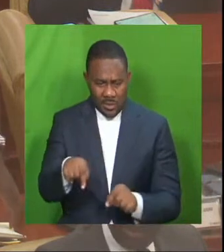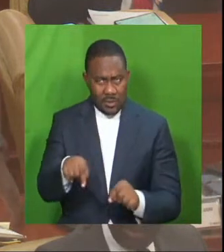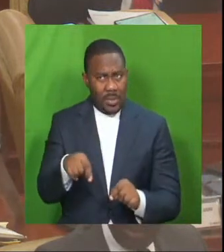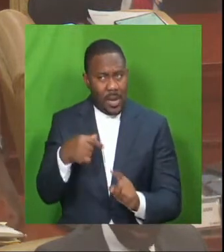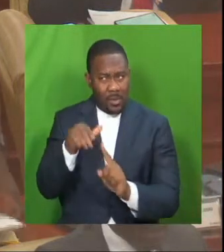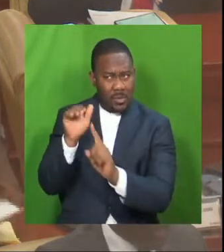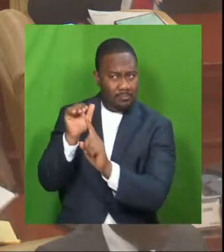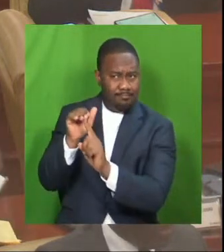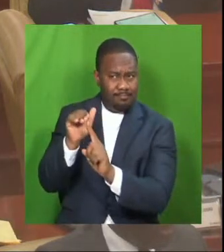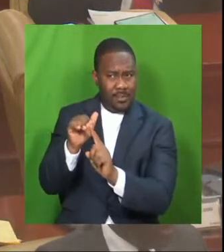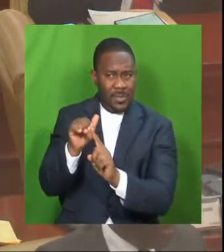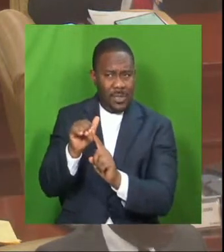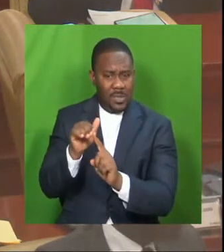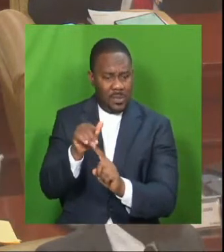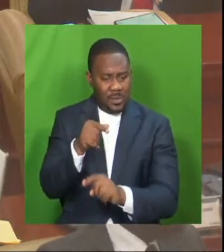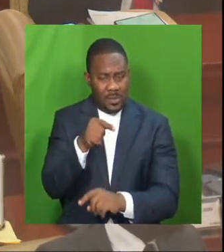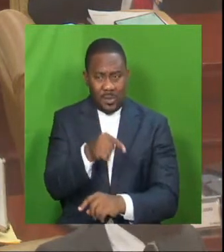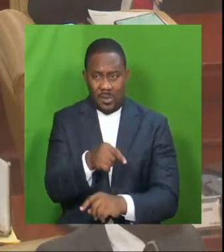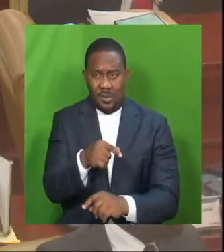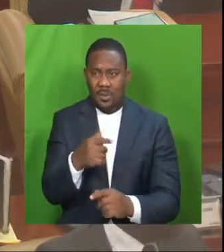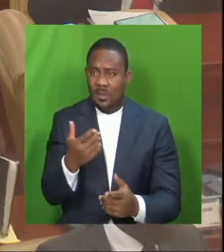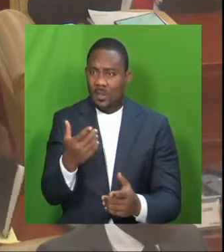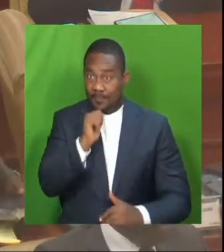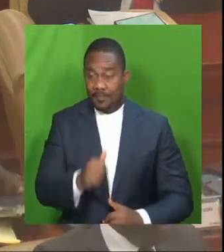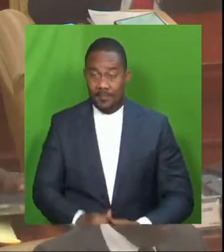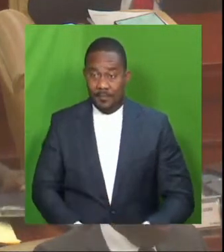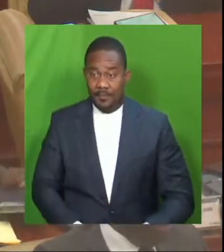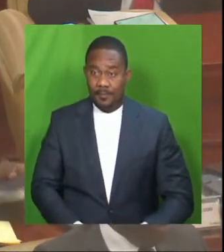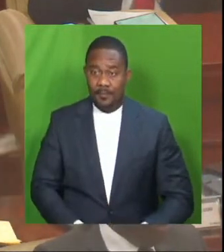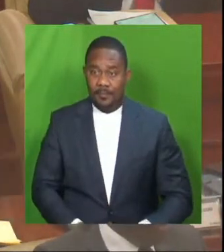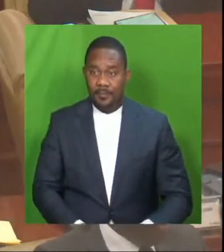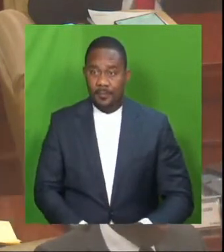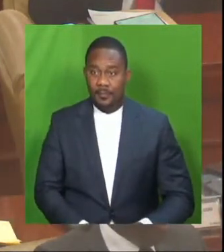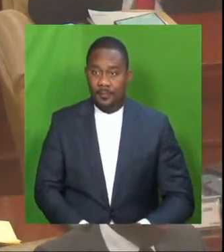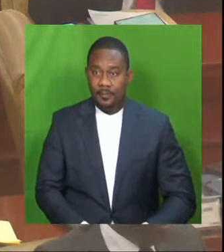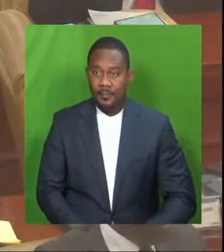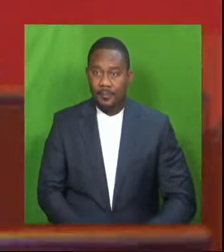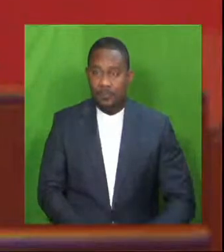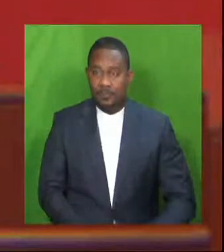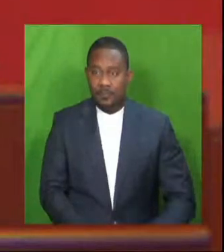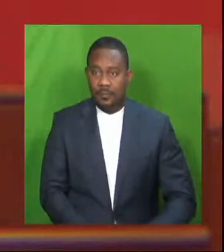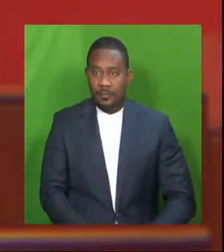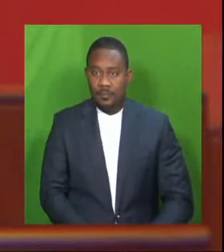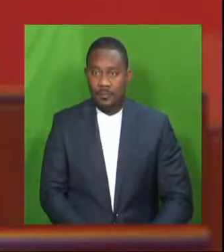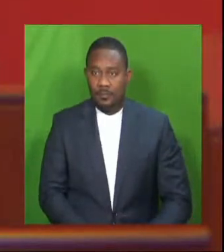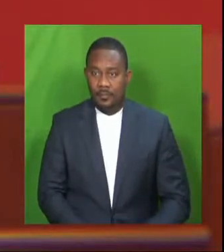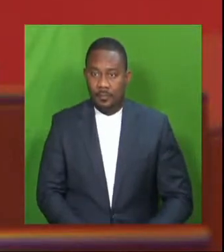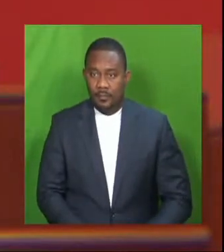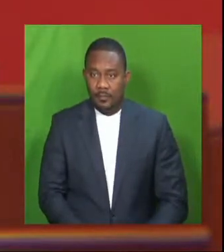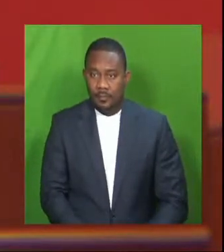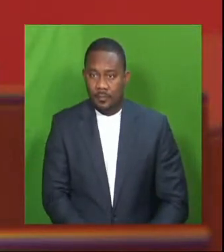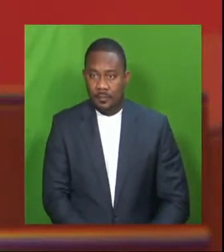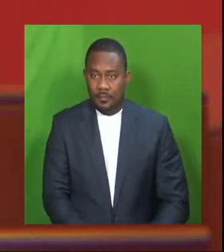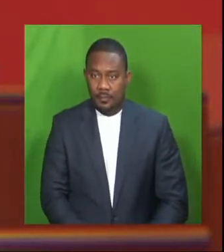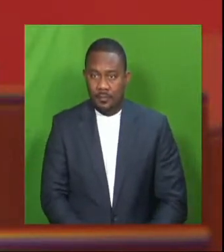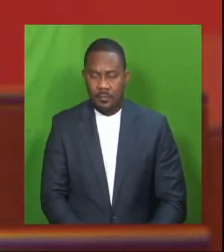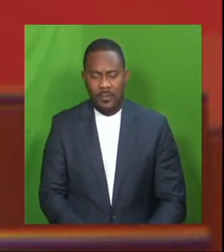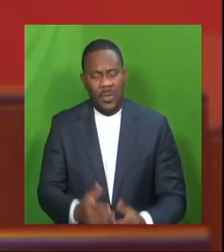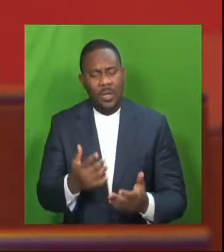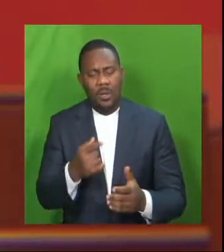attention that it's going to be unconstitutional. Thank you. Minister, what ends at the Privileges